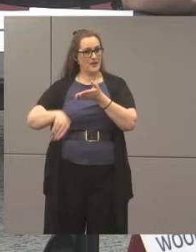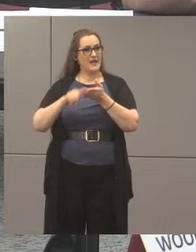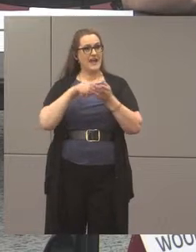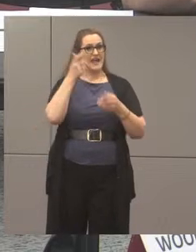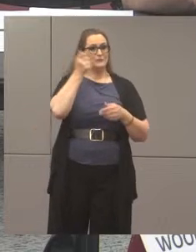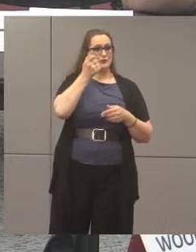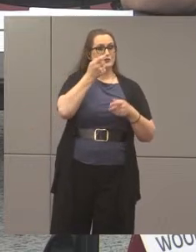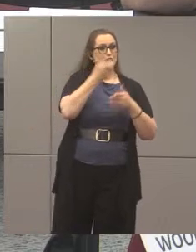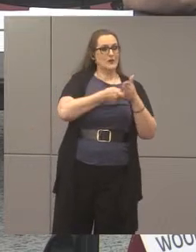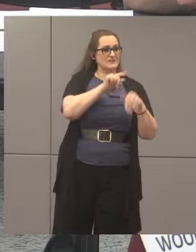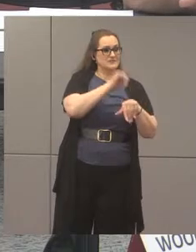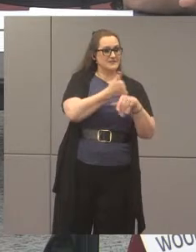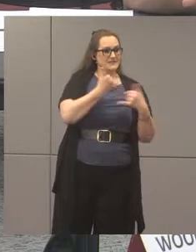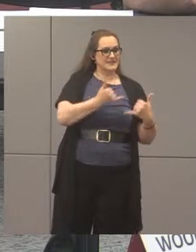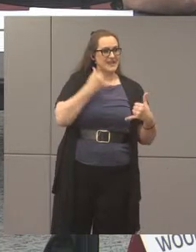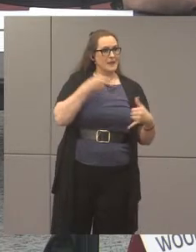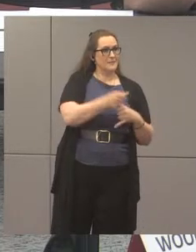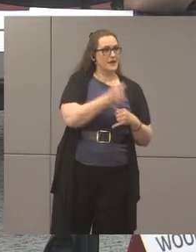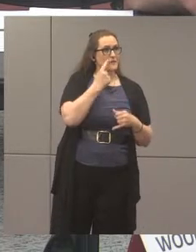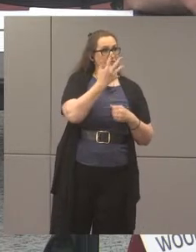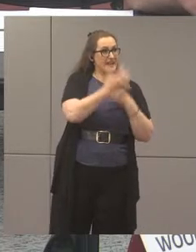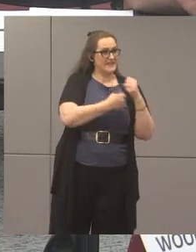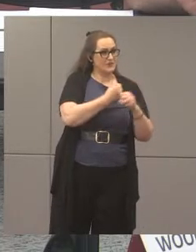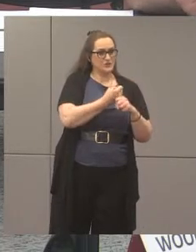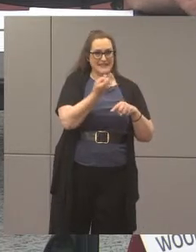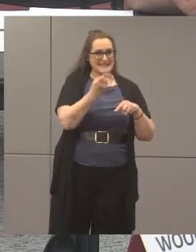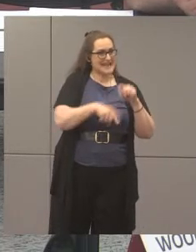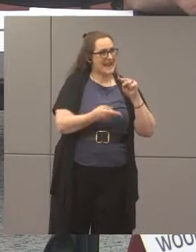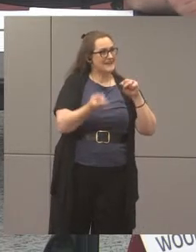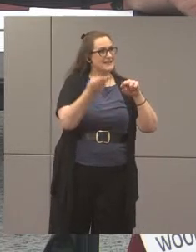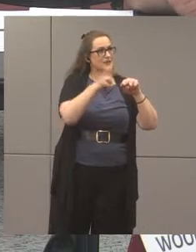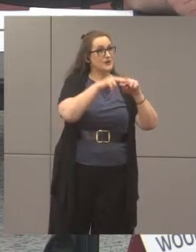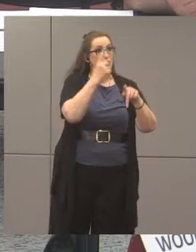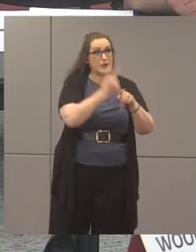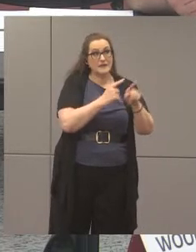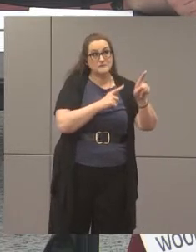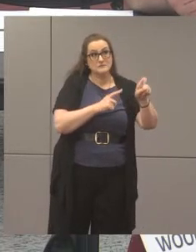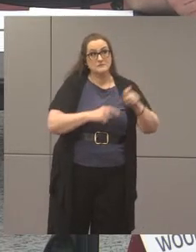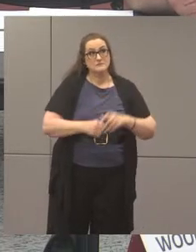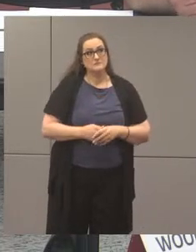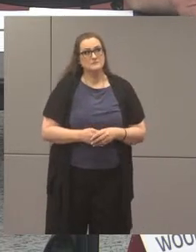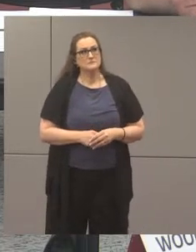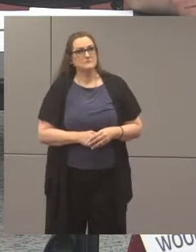today for 5 years, and they can't increase it on us. Is this correct?